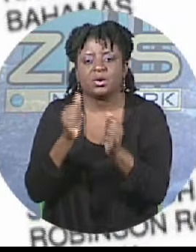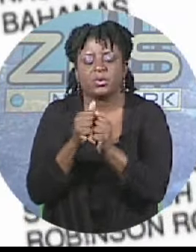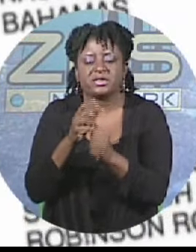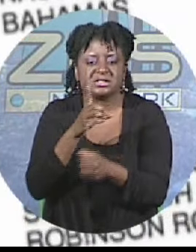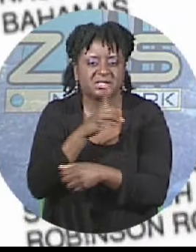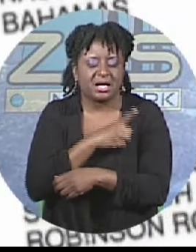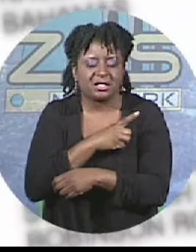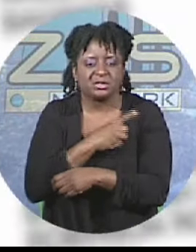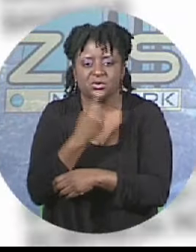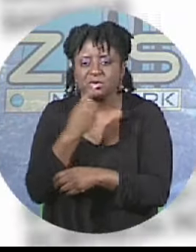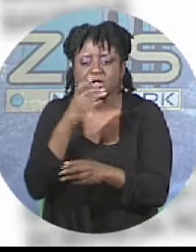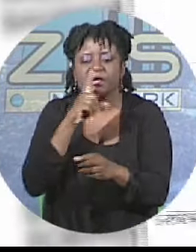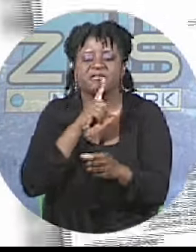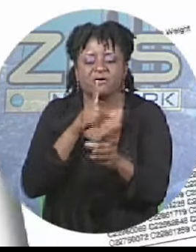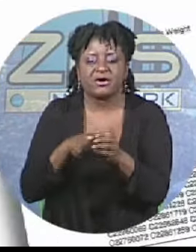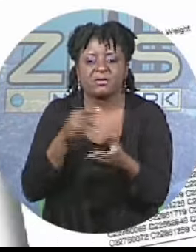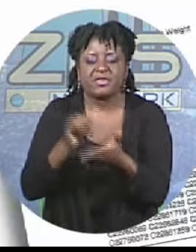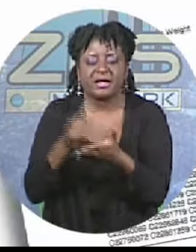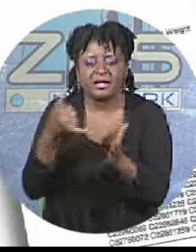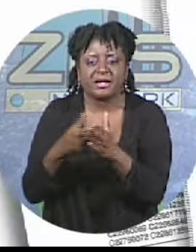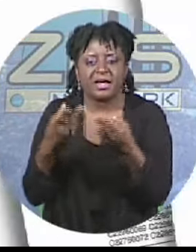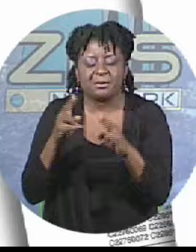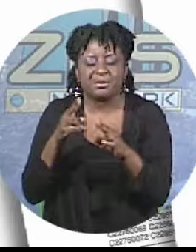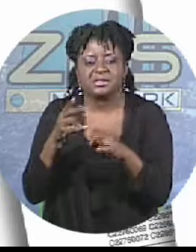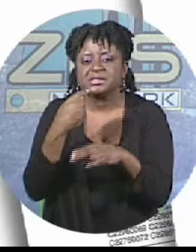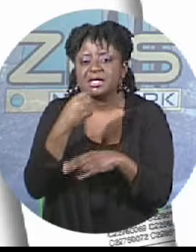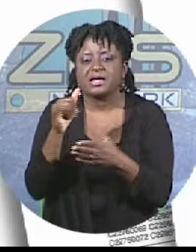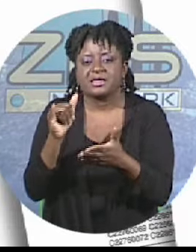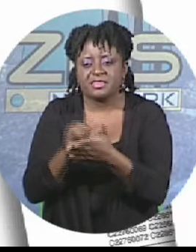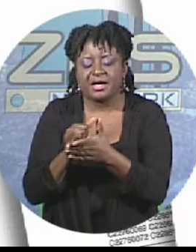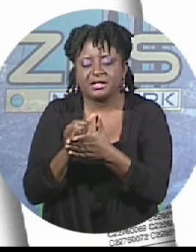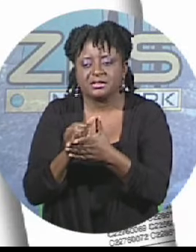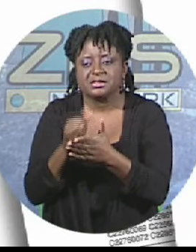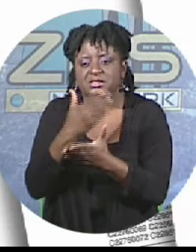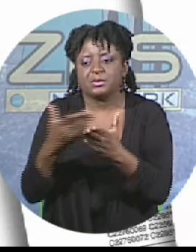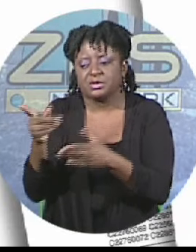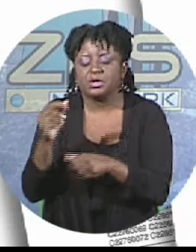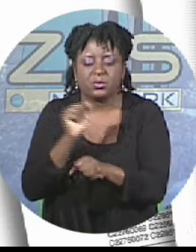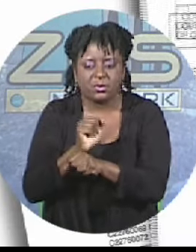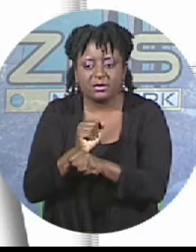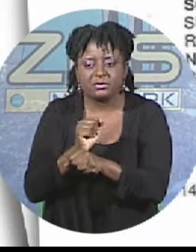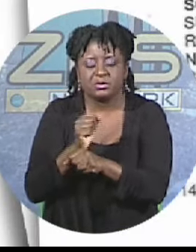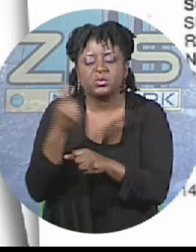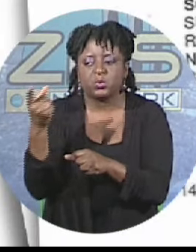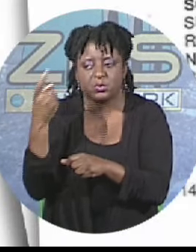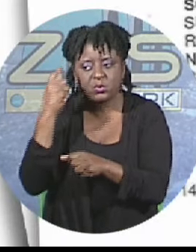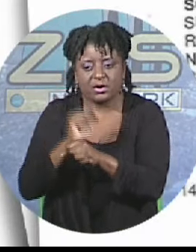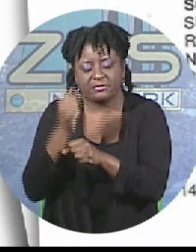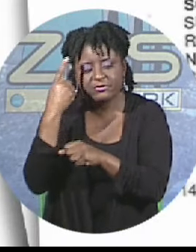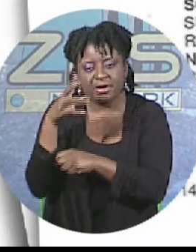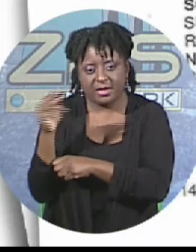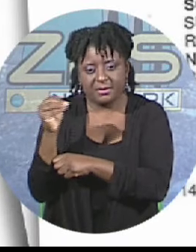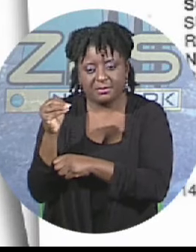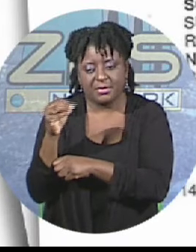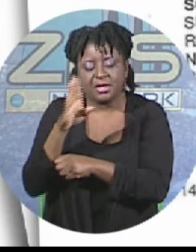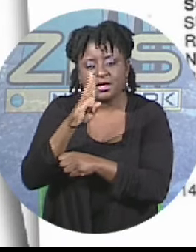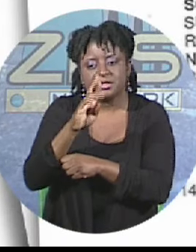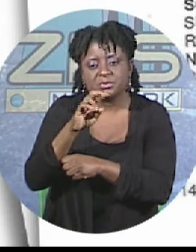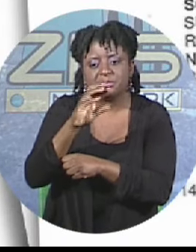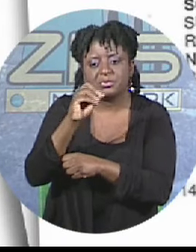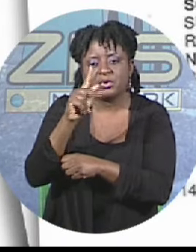that it did happen, but said a broker made the false declaration. He was asked about signed documents admitting to defrauding the Customs